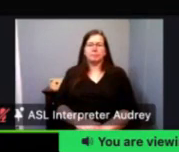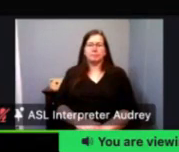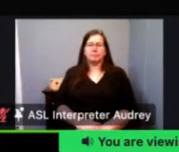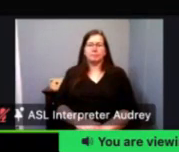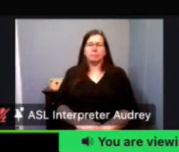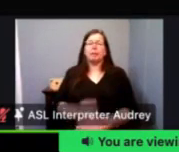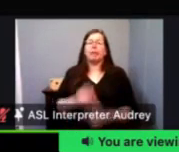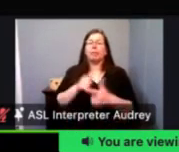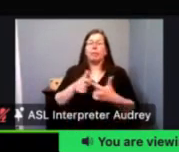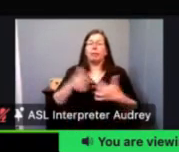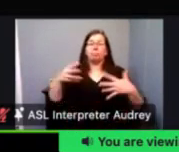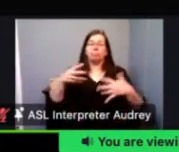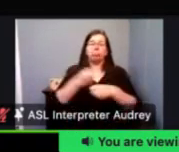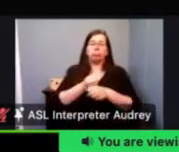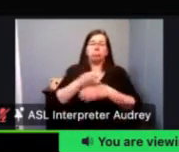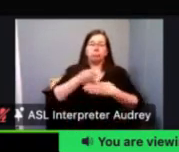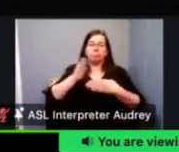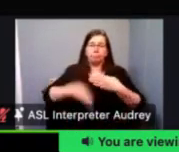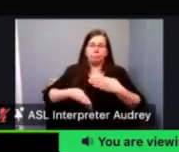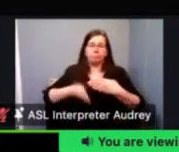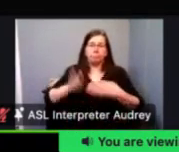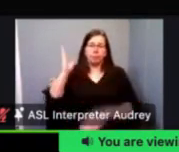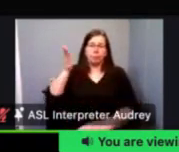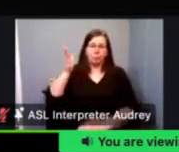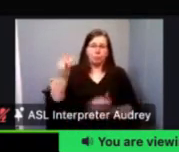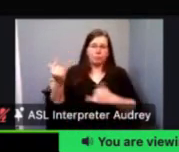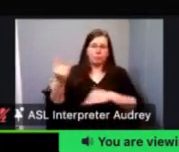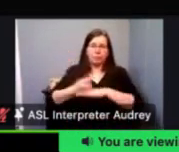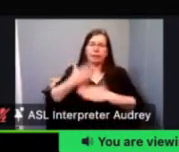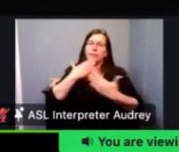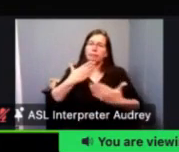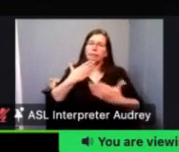slide. That brings us to the end of our presentation today.